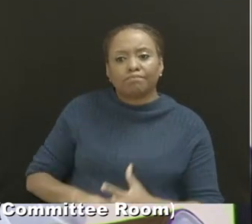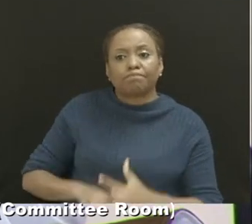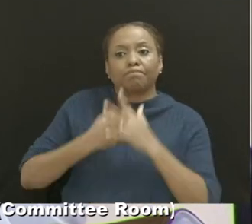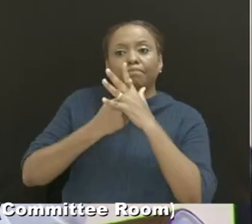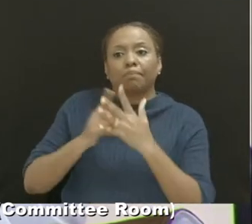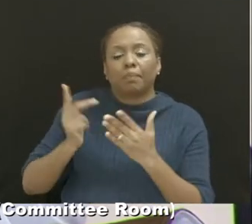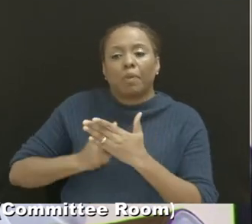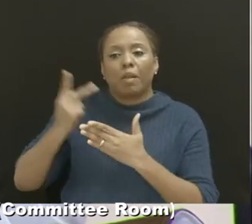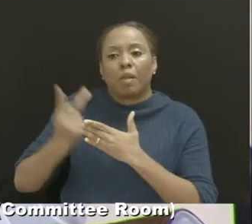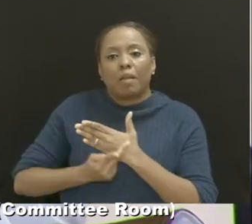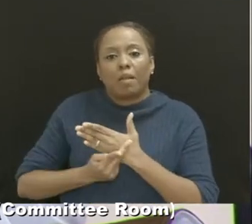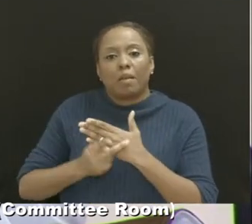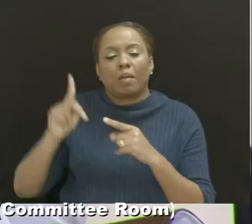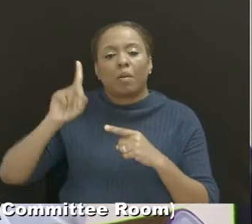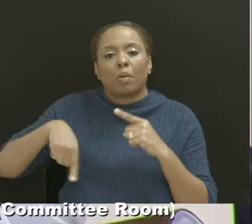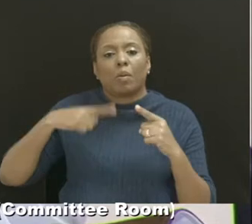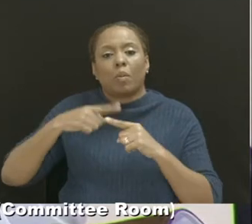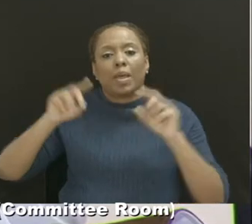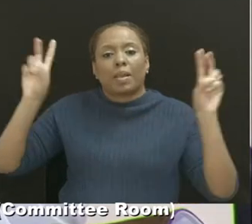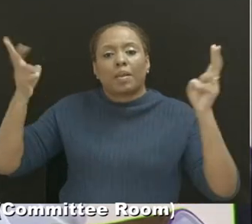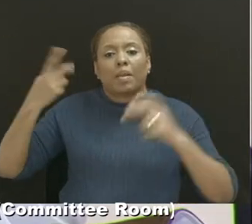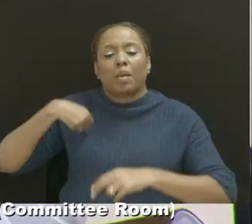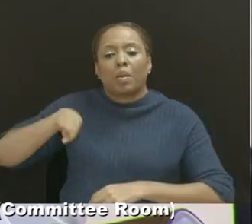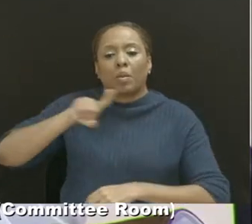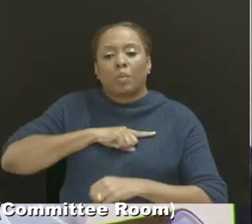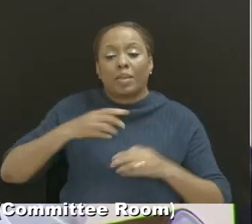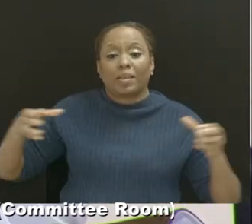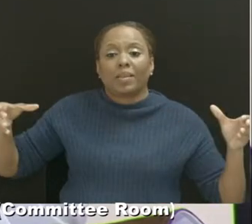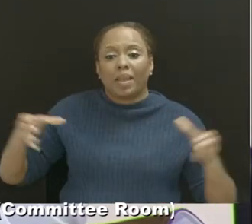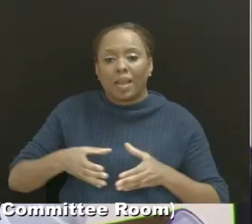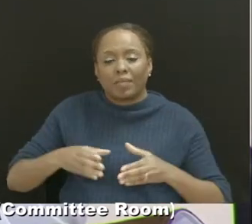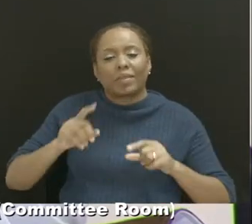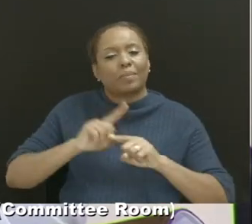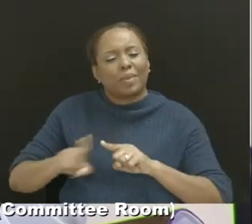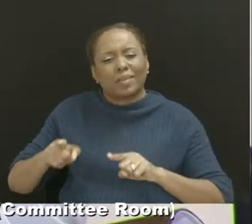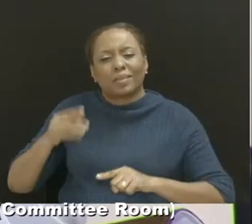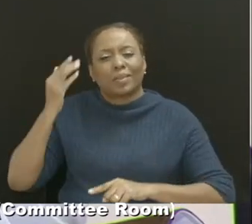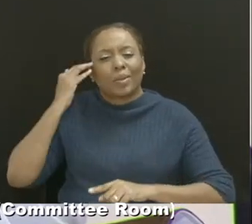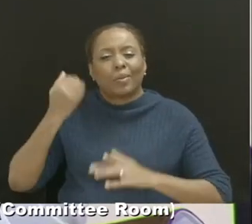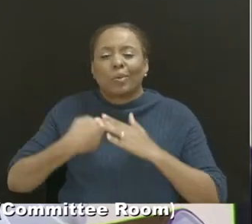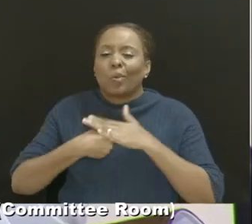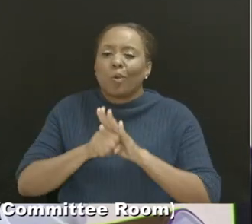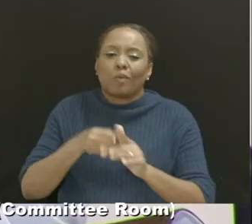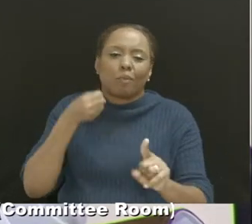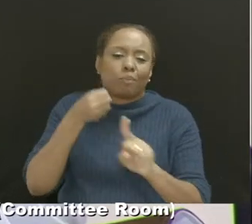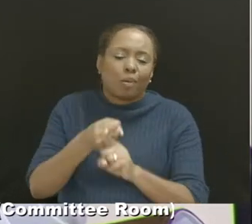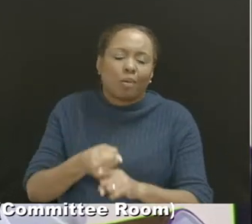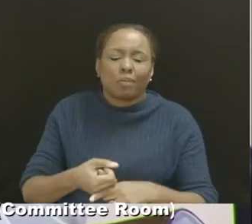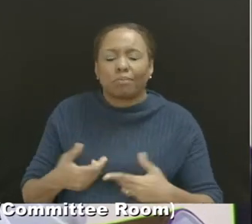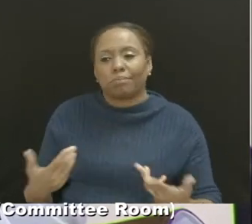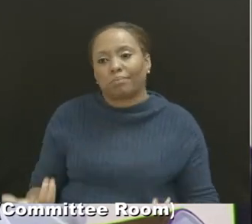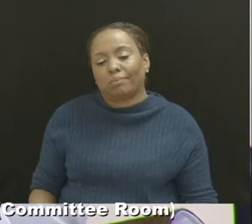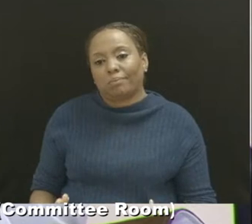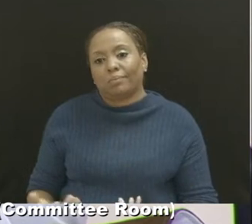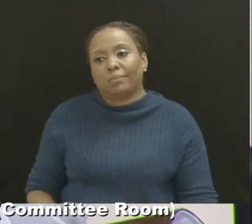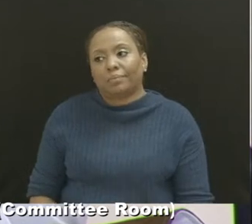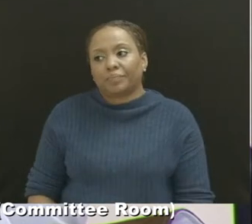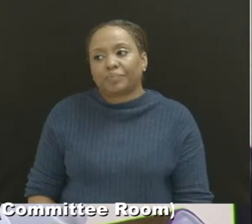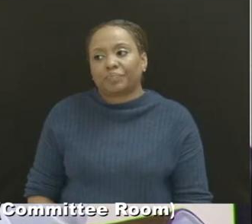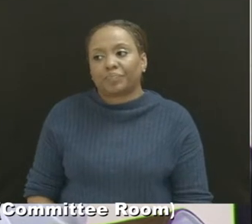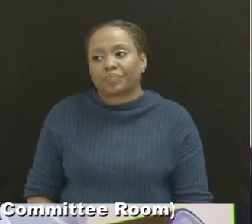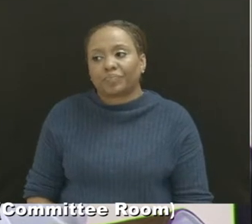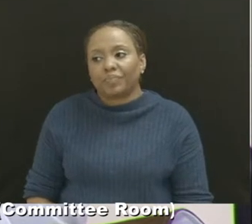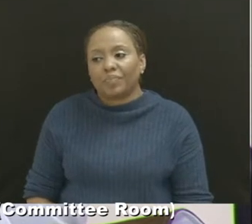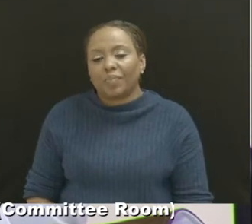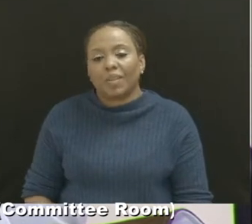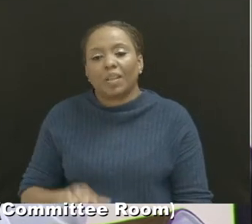the regathering process, but as you know, COVID put a stop to that. Basically, St. Thomas was the next